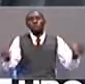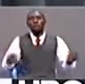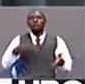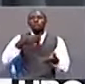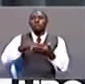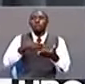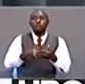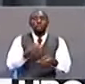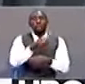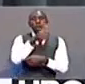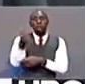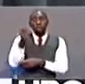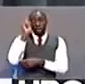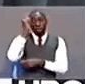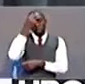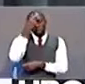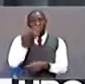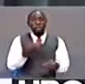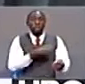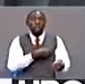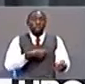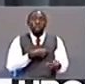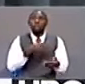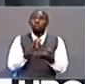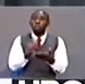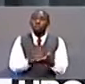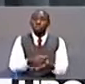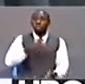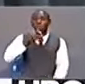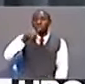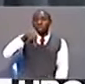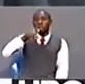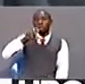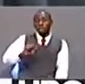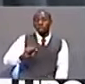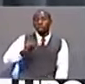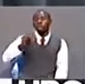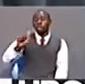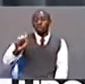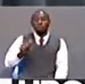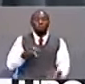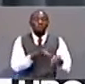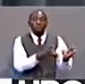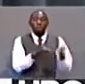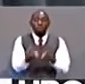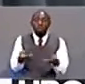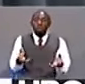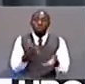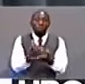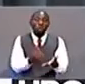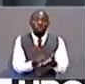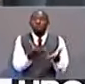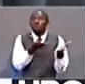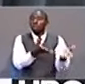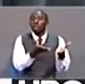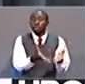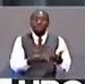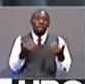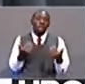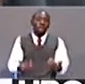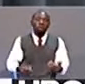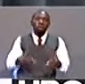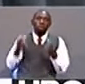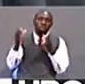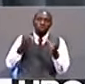other government agencies, because the PSA model is giving the oil companies leverage, and for them they are now pushing for